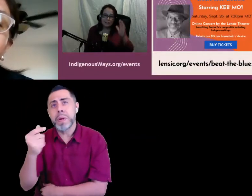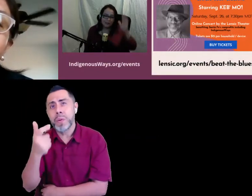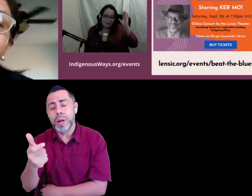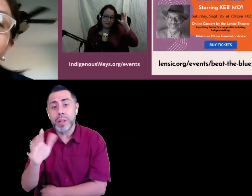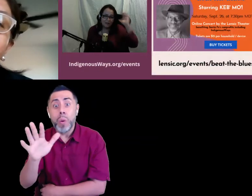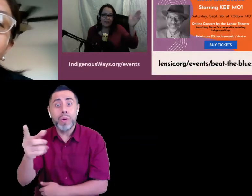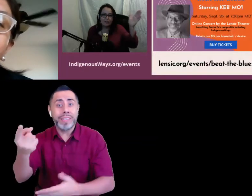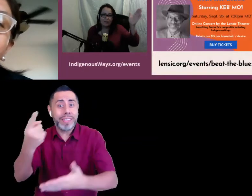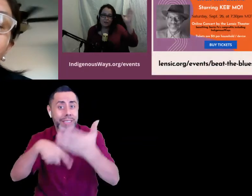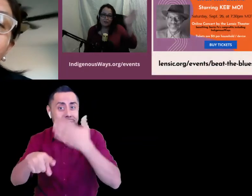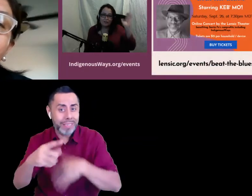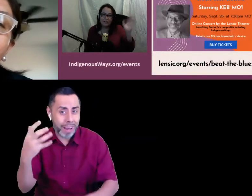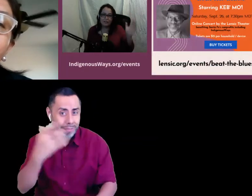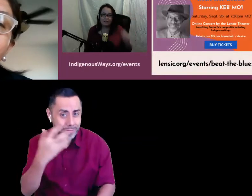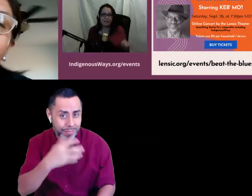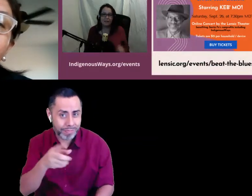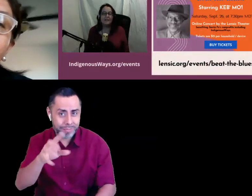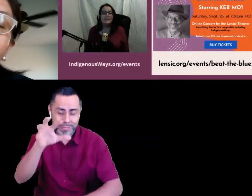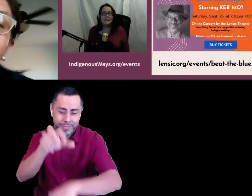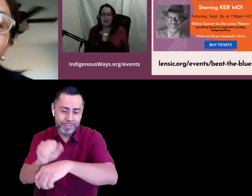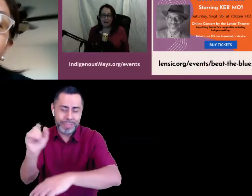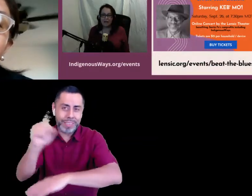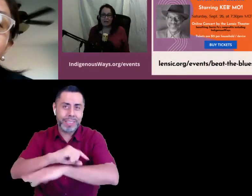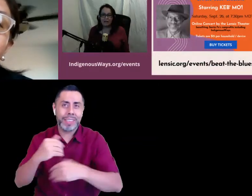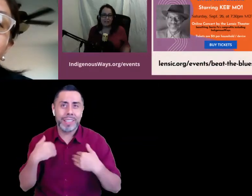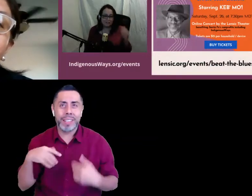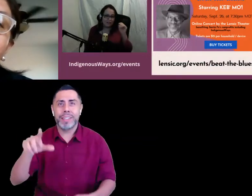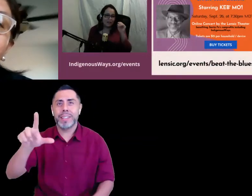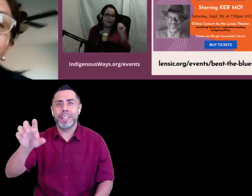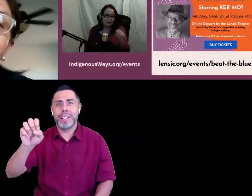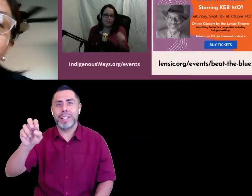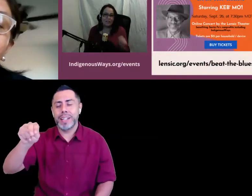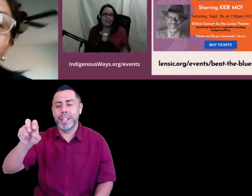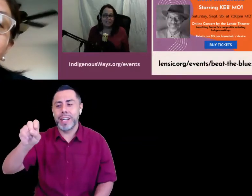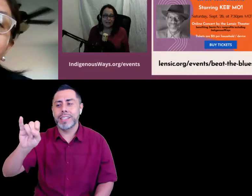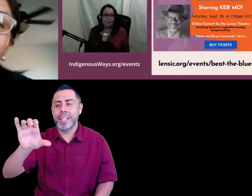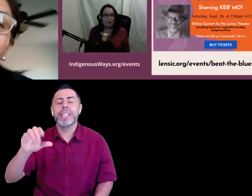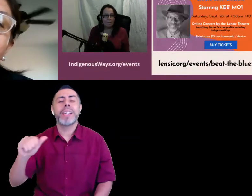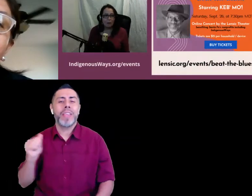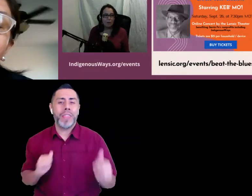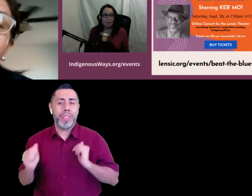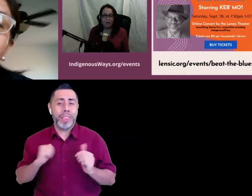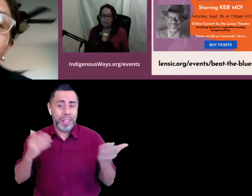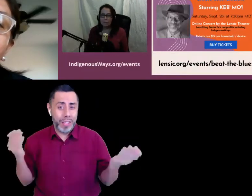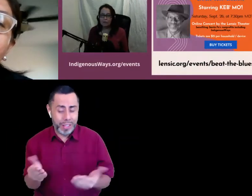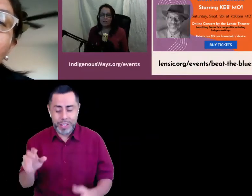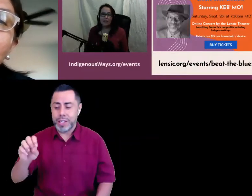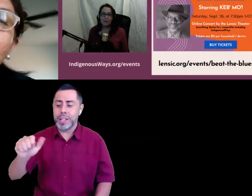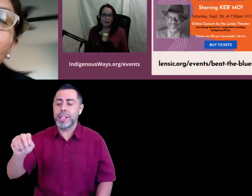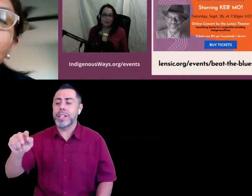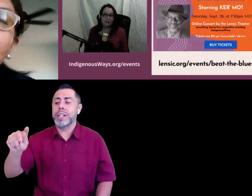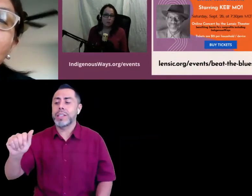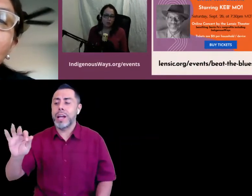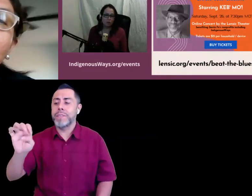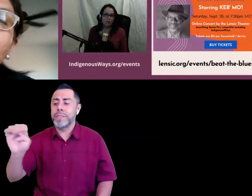Lenzik Theater here in Santa Fe that is hosting Keb Mo, a